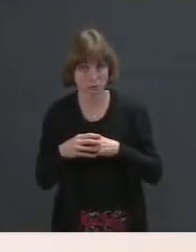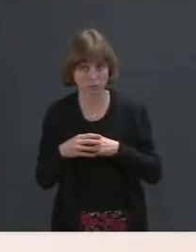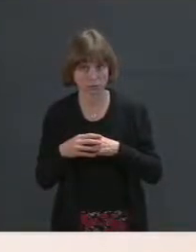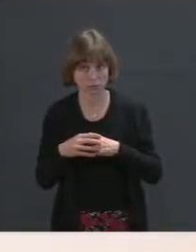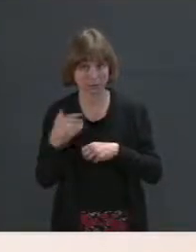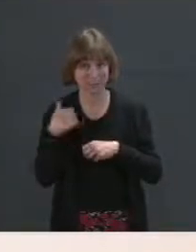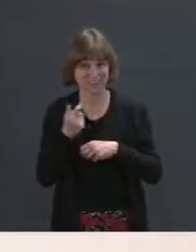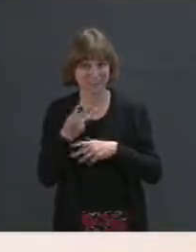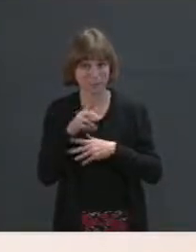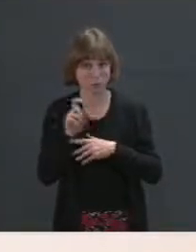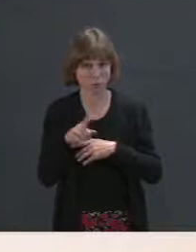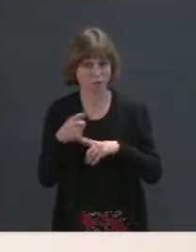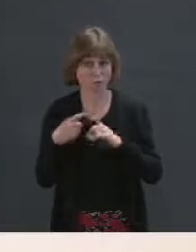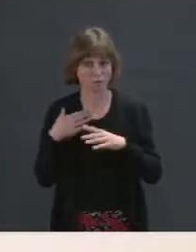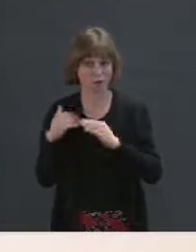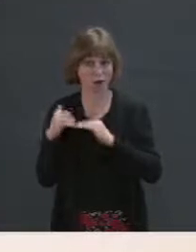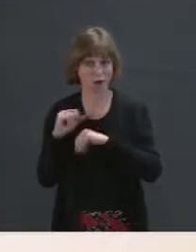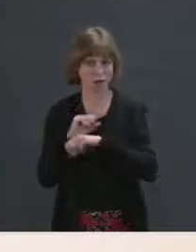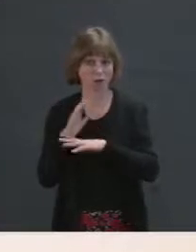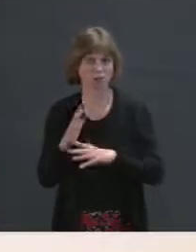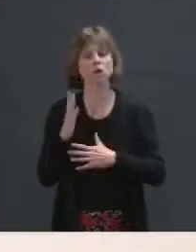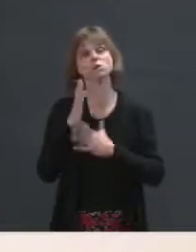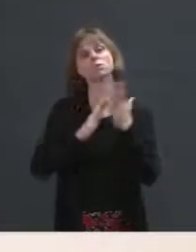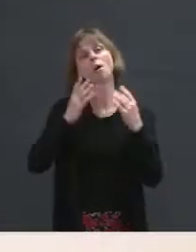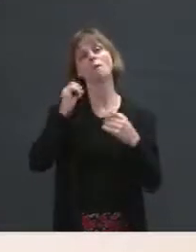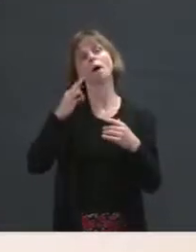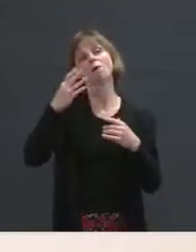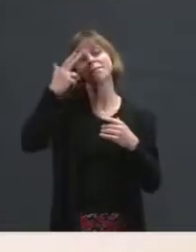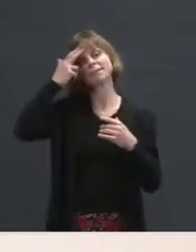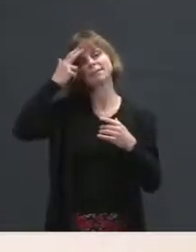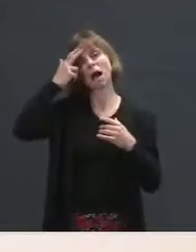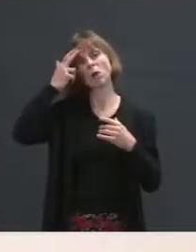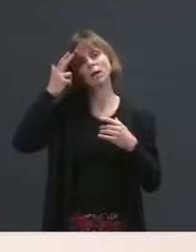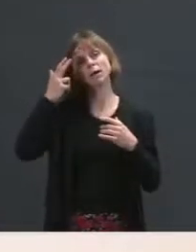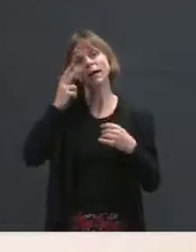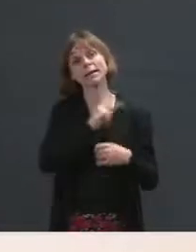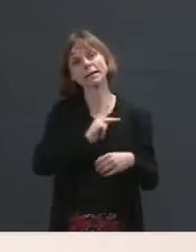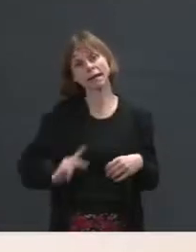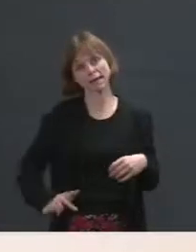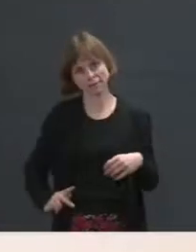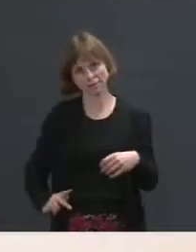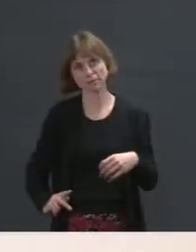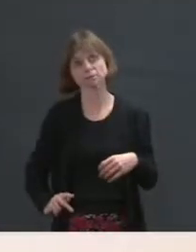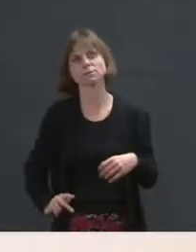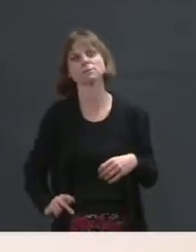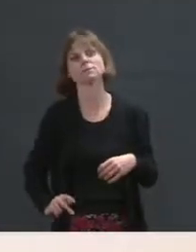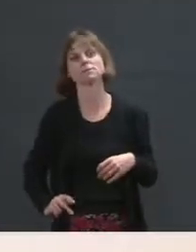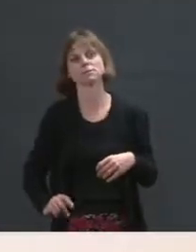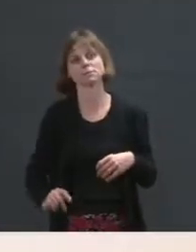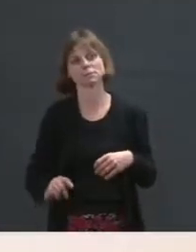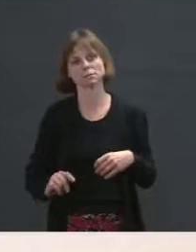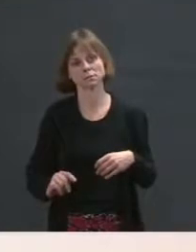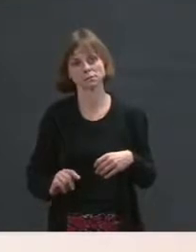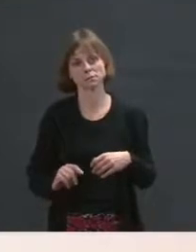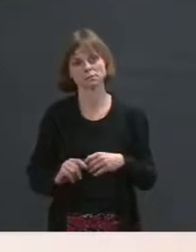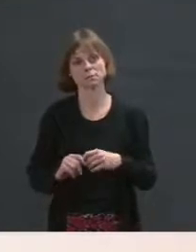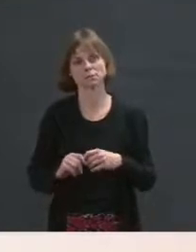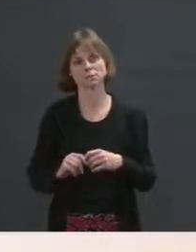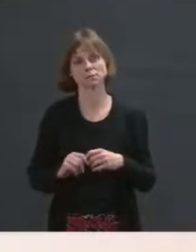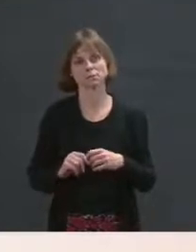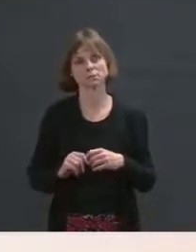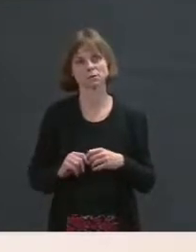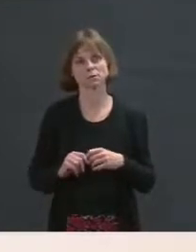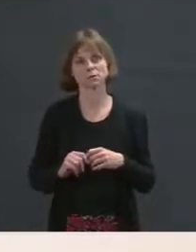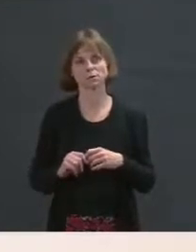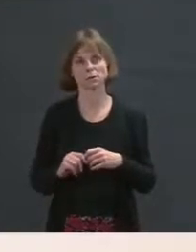some of the Saudi, the call with the Saudi King Salman, as well as the Khashoggi report. And